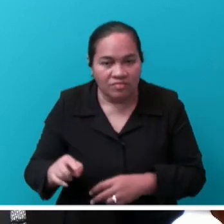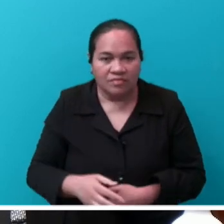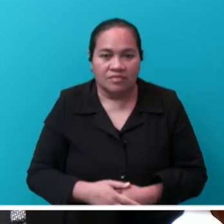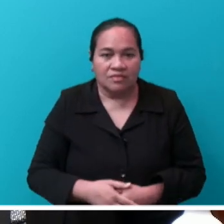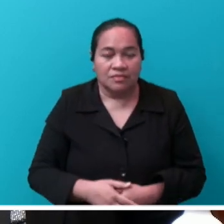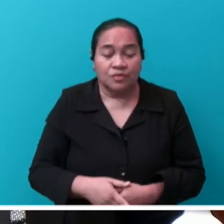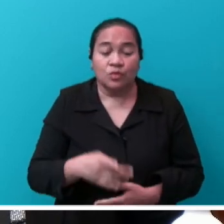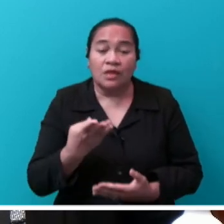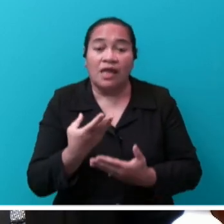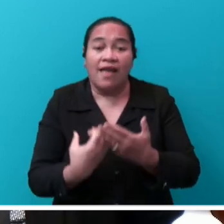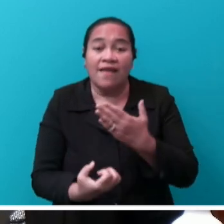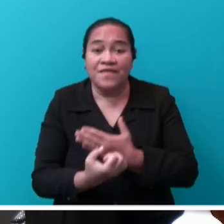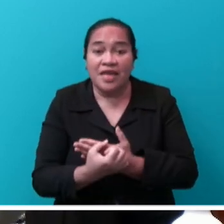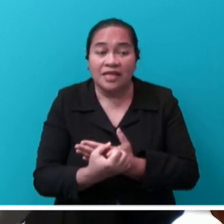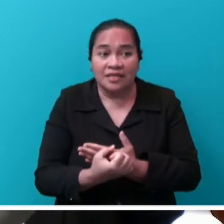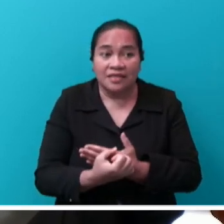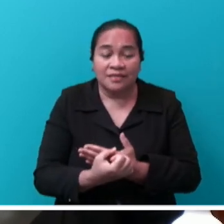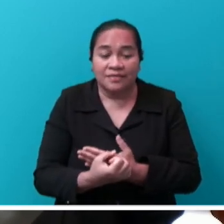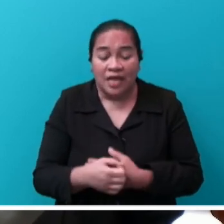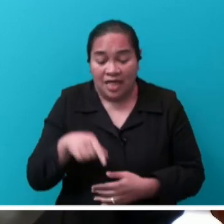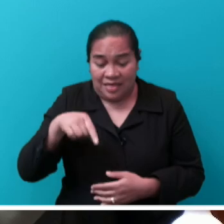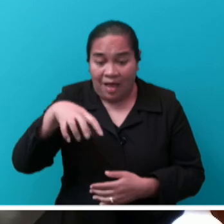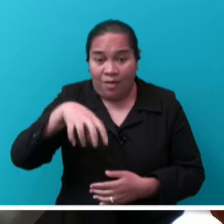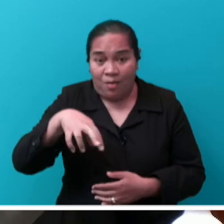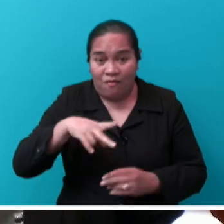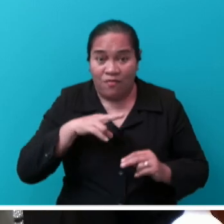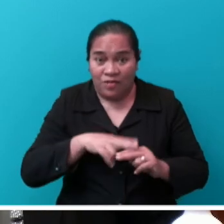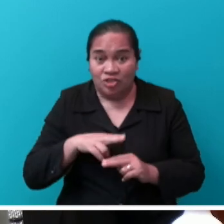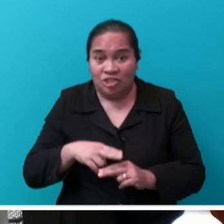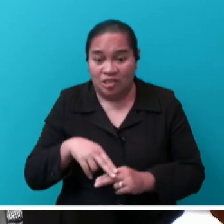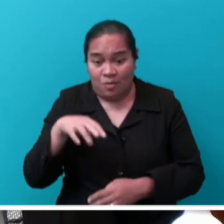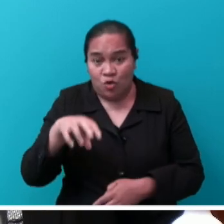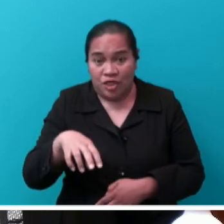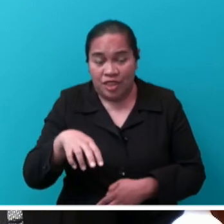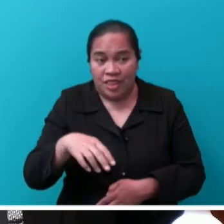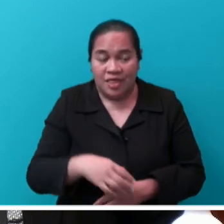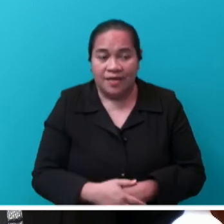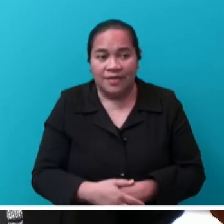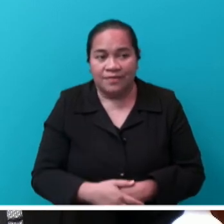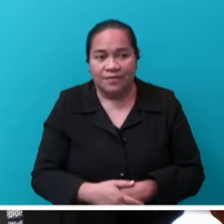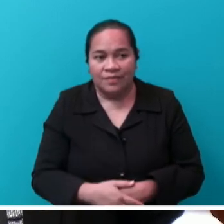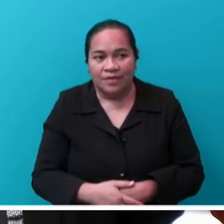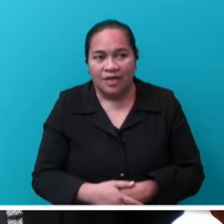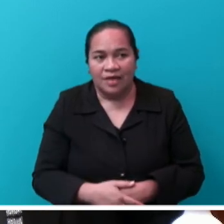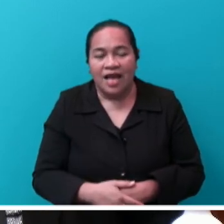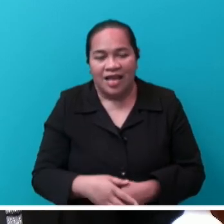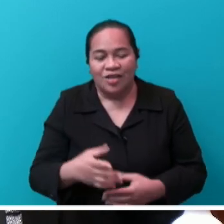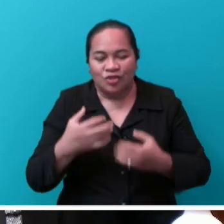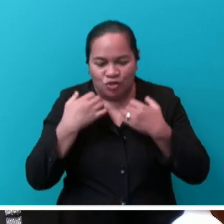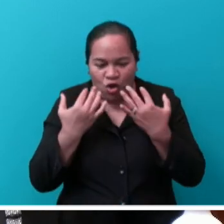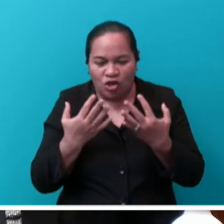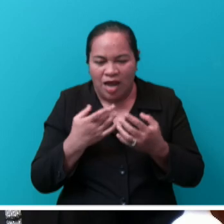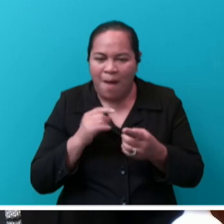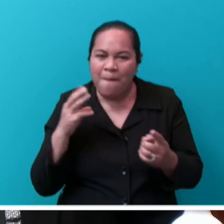the event was the booth actually had was endeavored to highlight some of our key